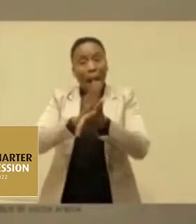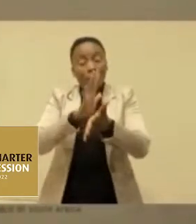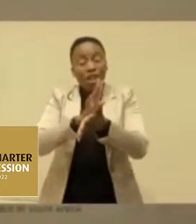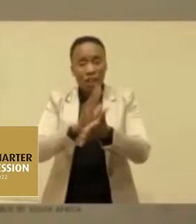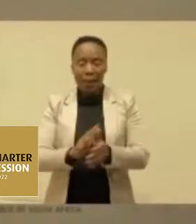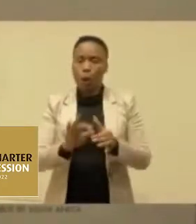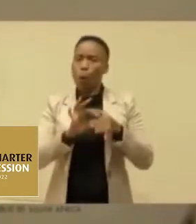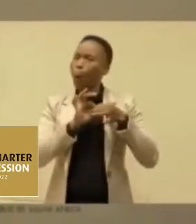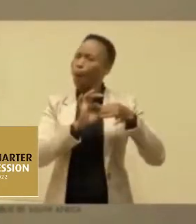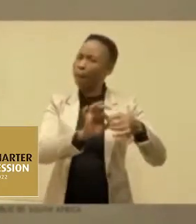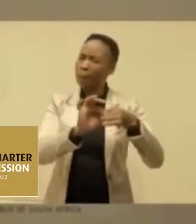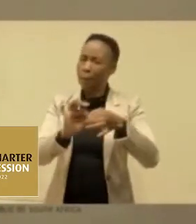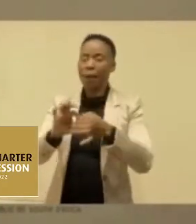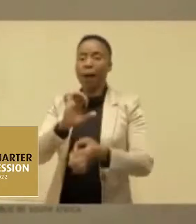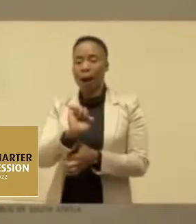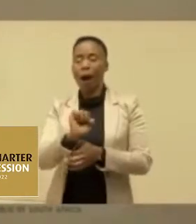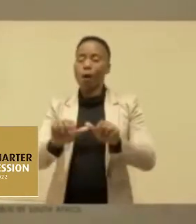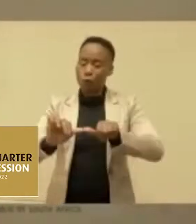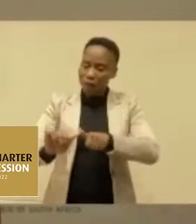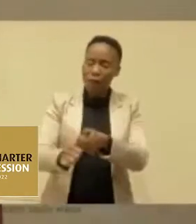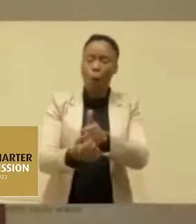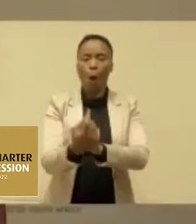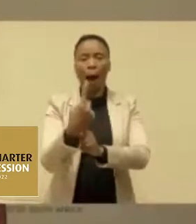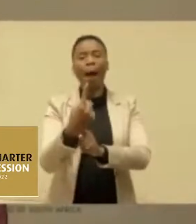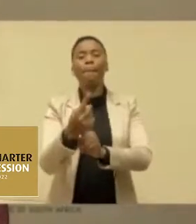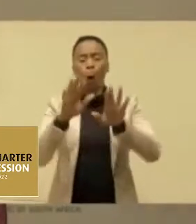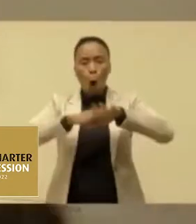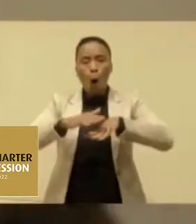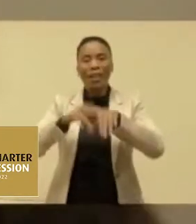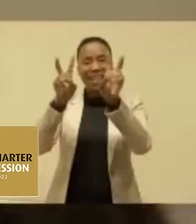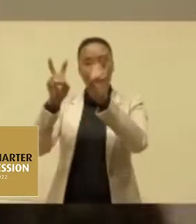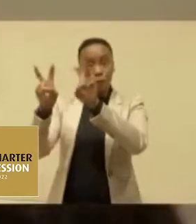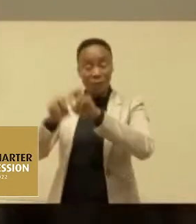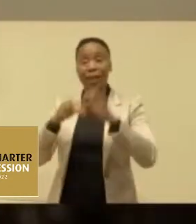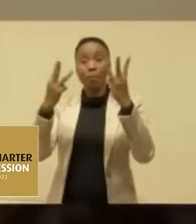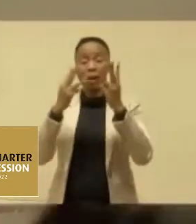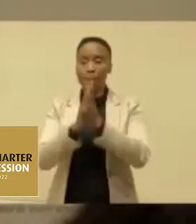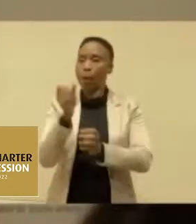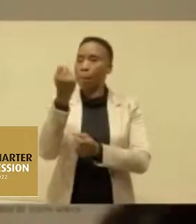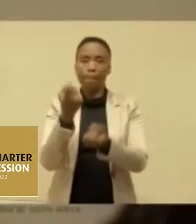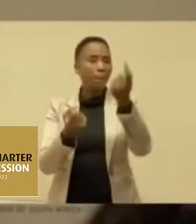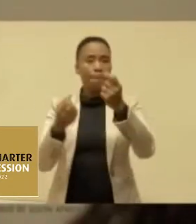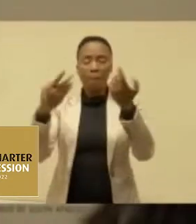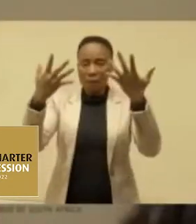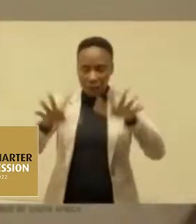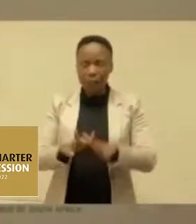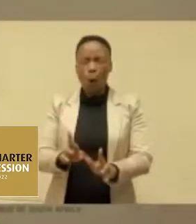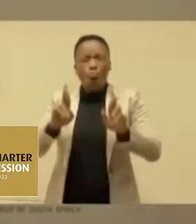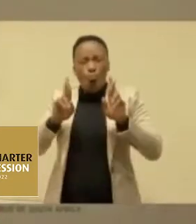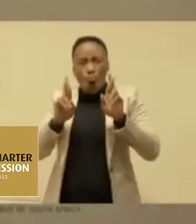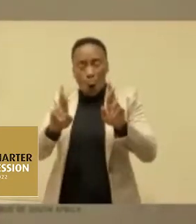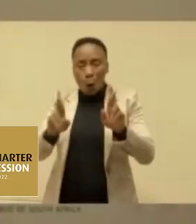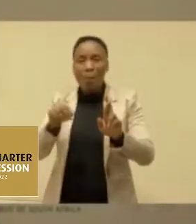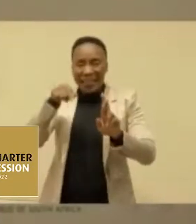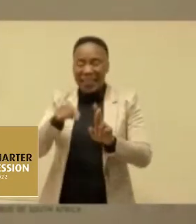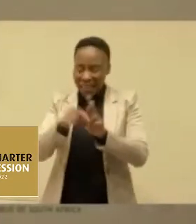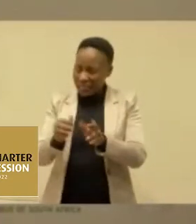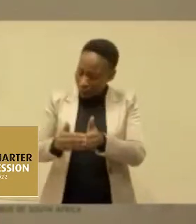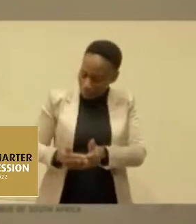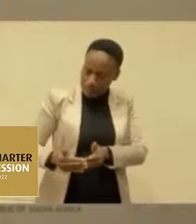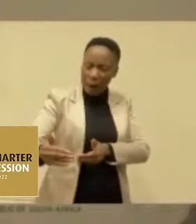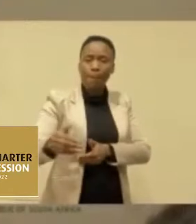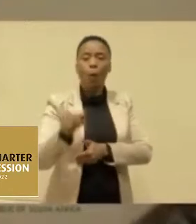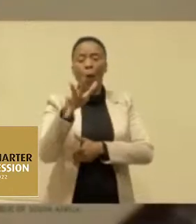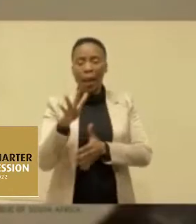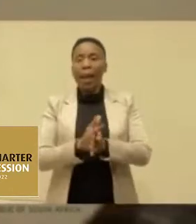commitment to follow up on the issues raised by the people and we are hopeful that this will go a long way in